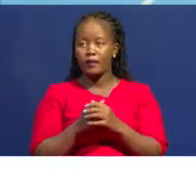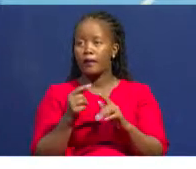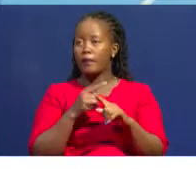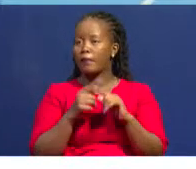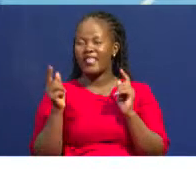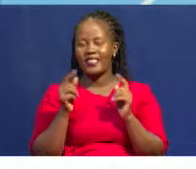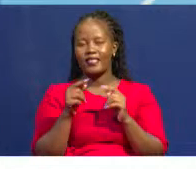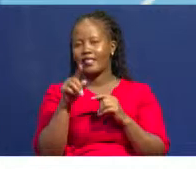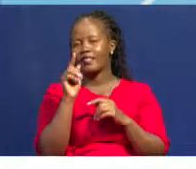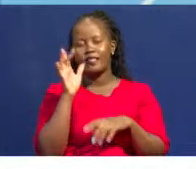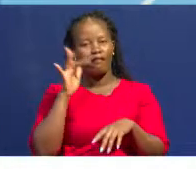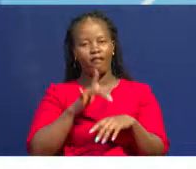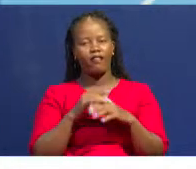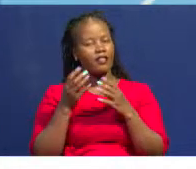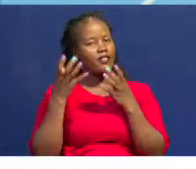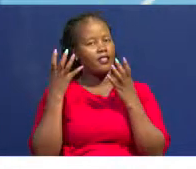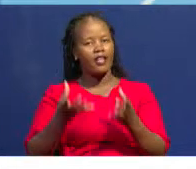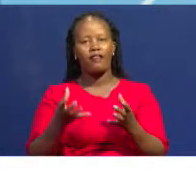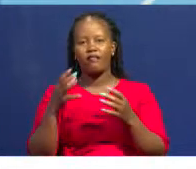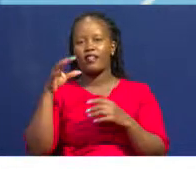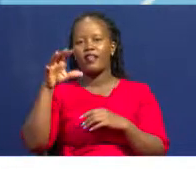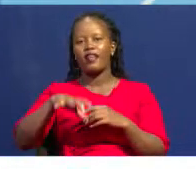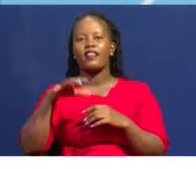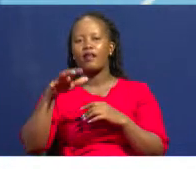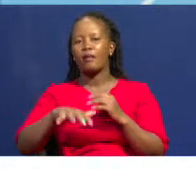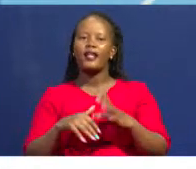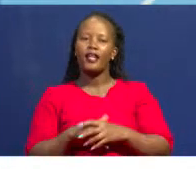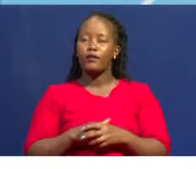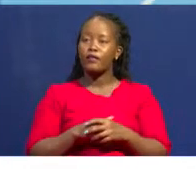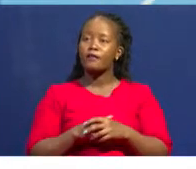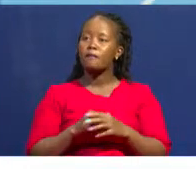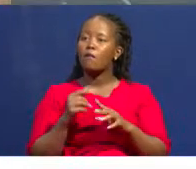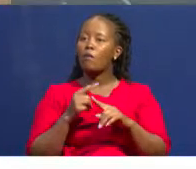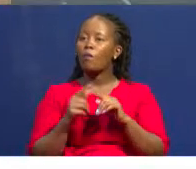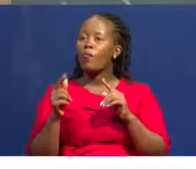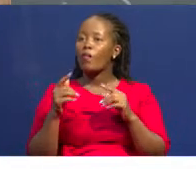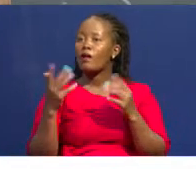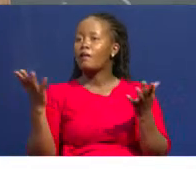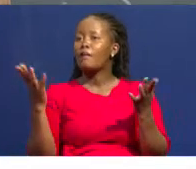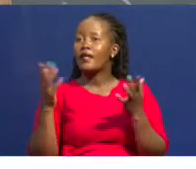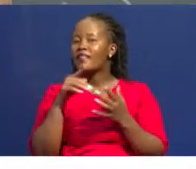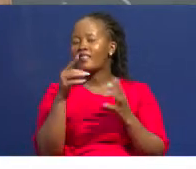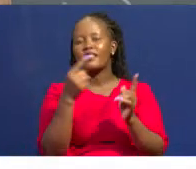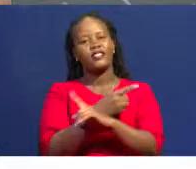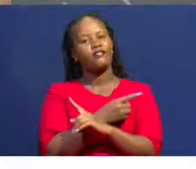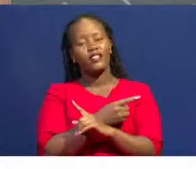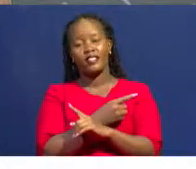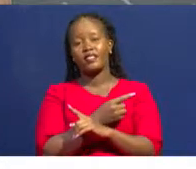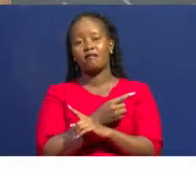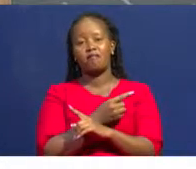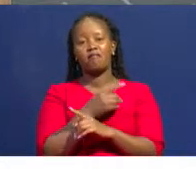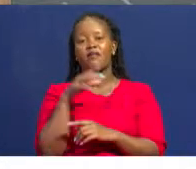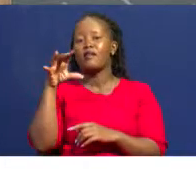this menace. Yeah, but let me shock you that we are not the leading